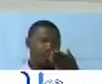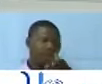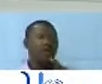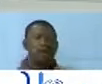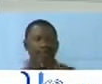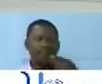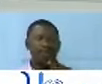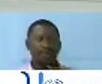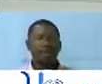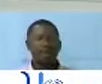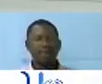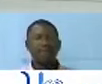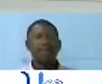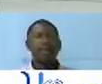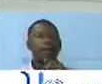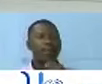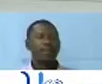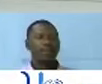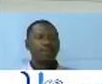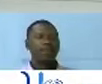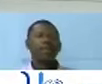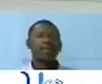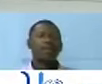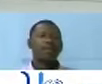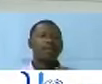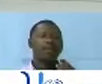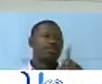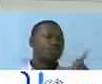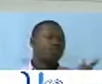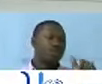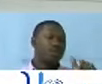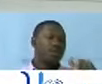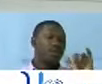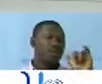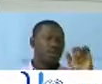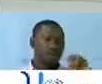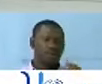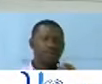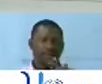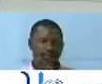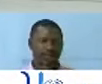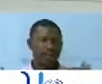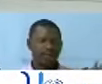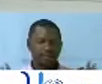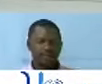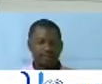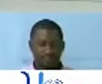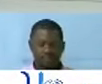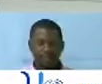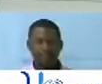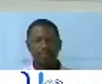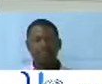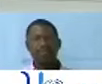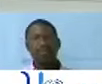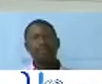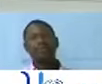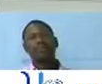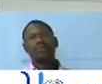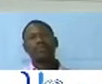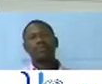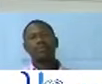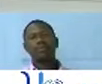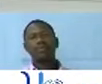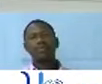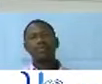Gay got his freedom. Té ci jamono bobu nak ci lañ ko daldi jot ci sagom. And this was